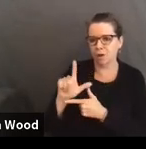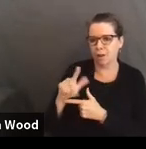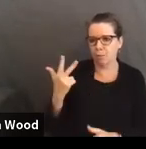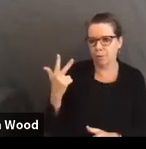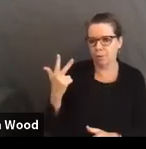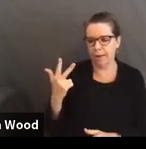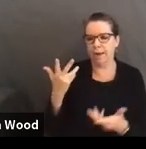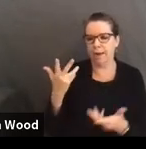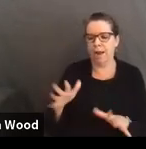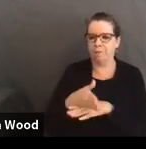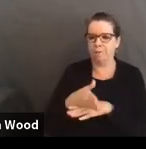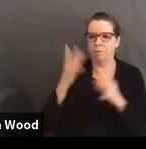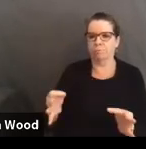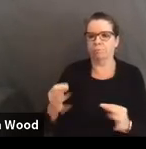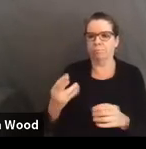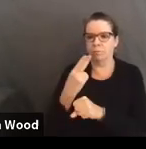that decision.